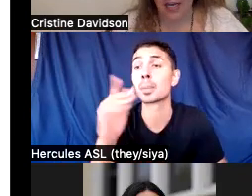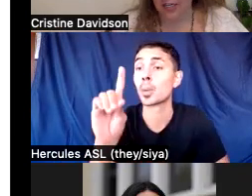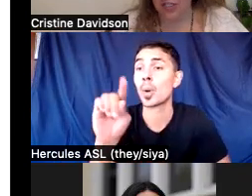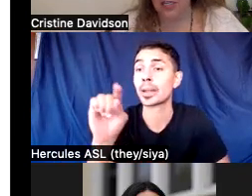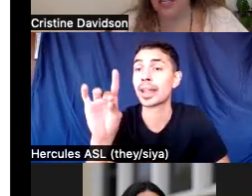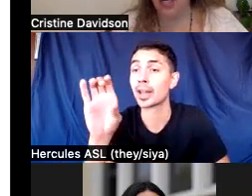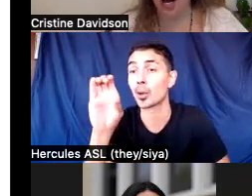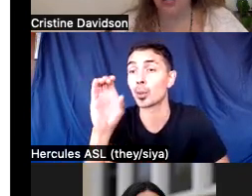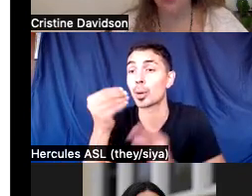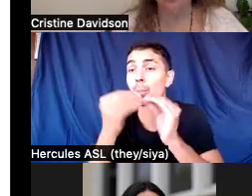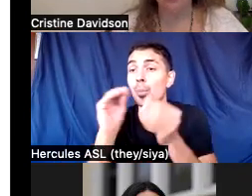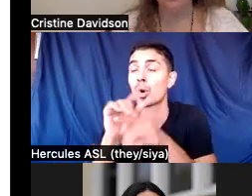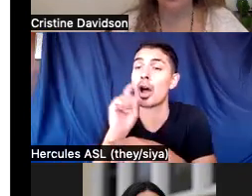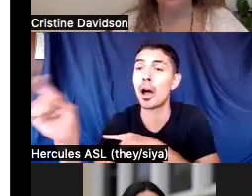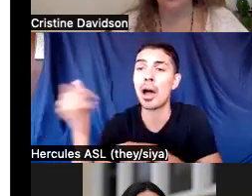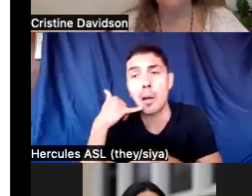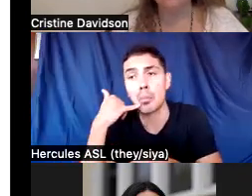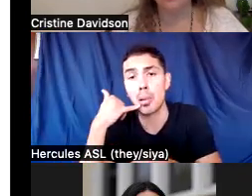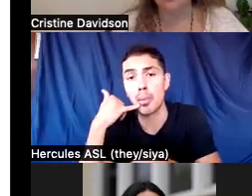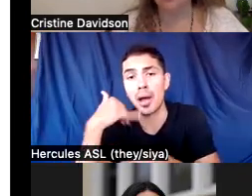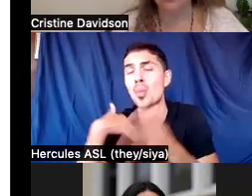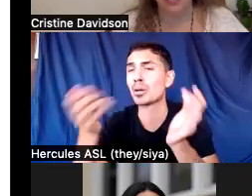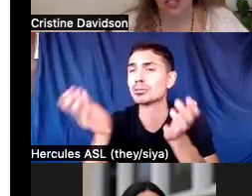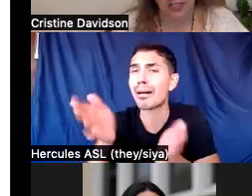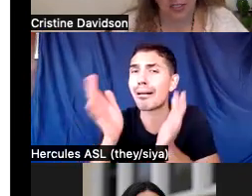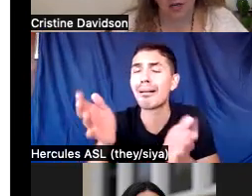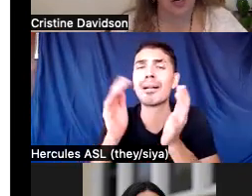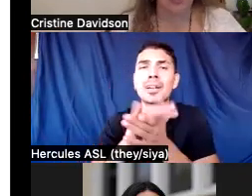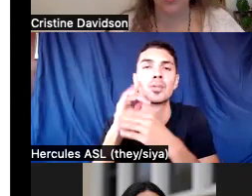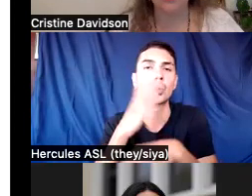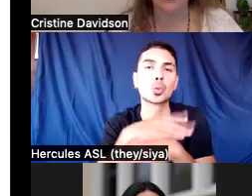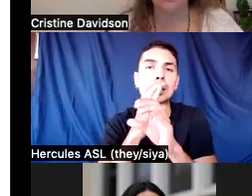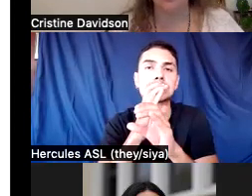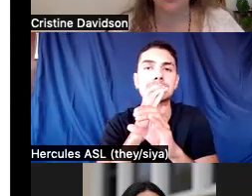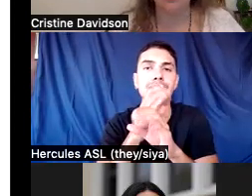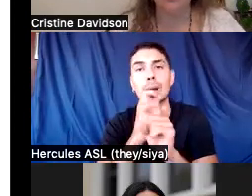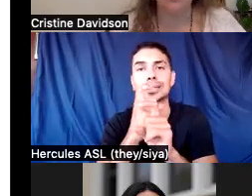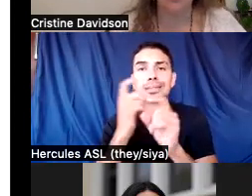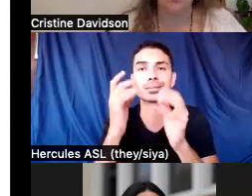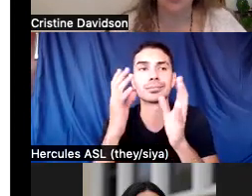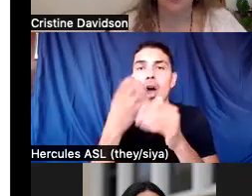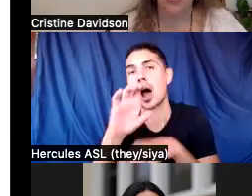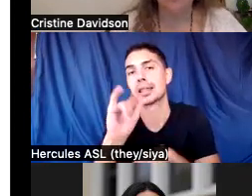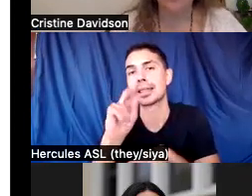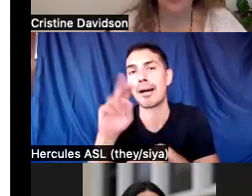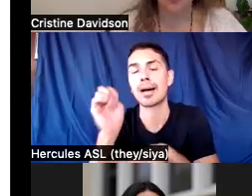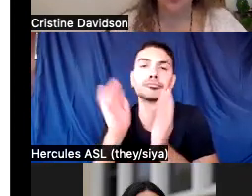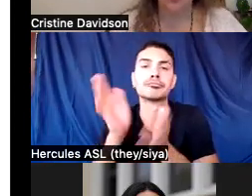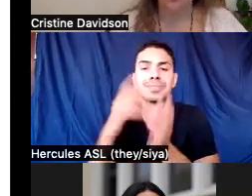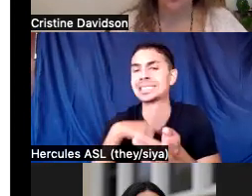and just say, I just need to talk. You know, maybe they call a crisis line somewhere and say, I just need to talk, but I don't want to tell anybody else,